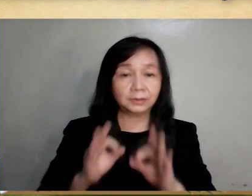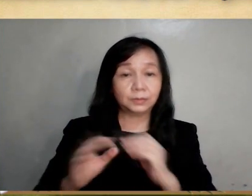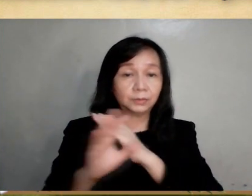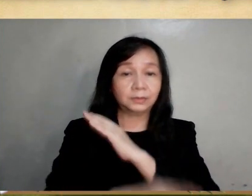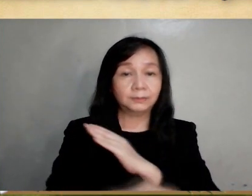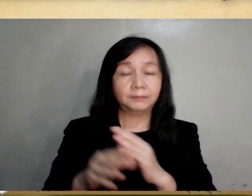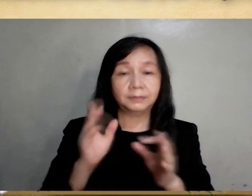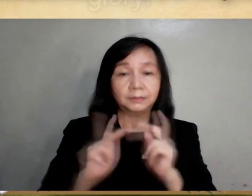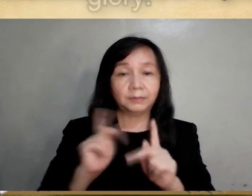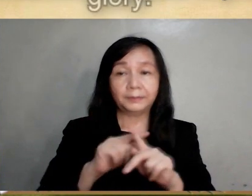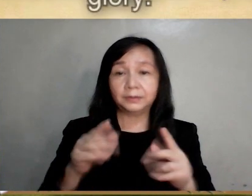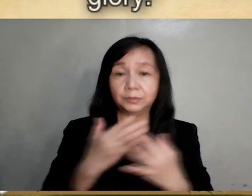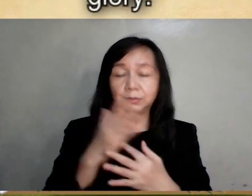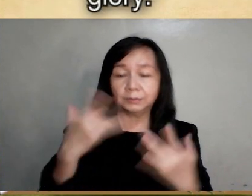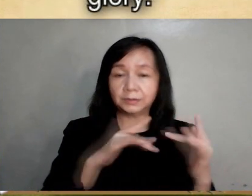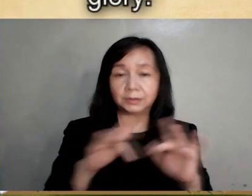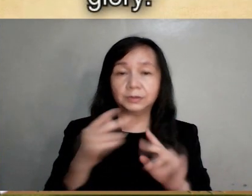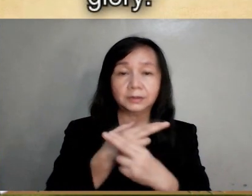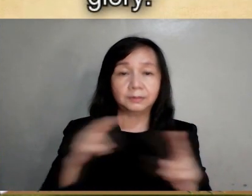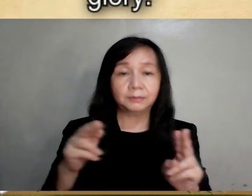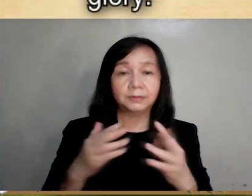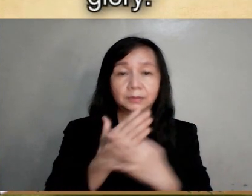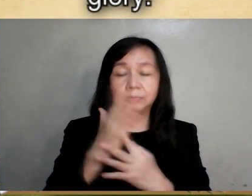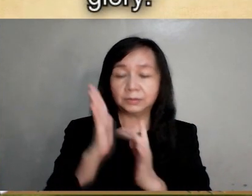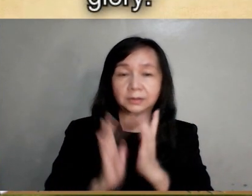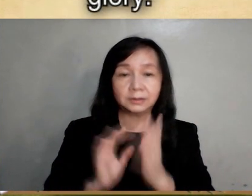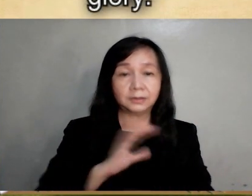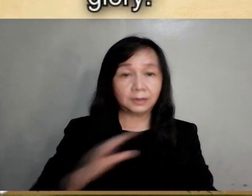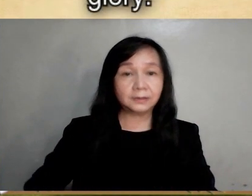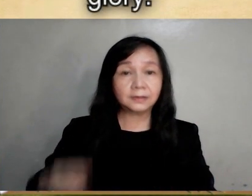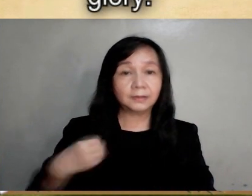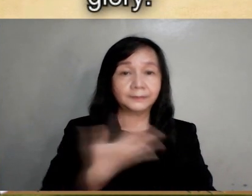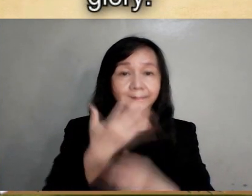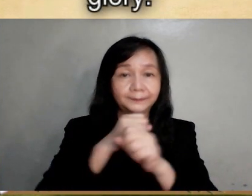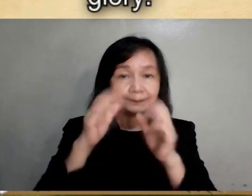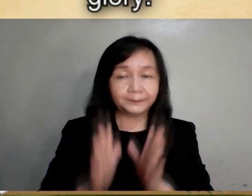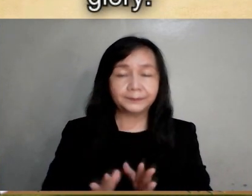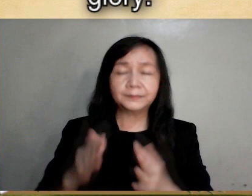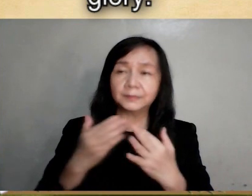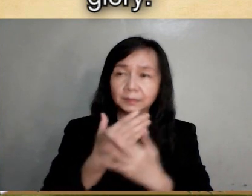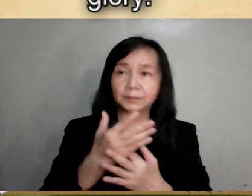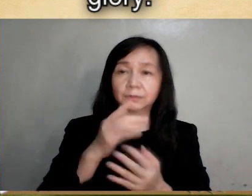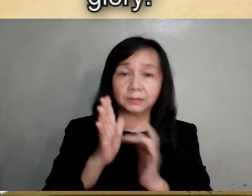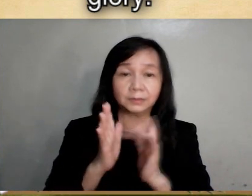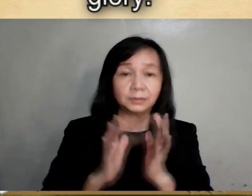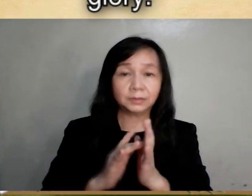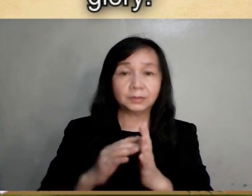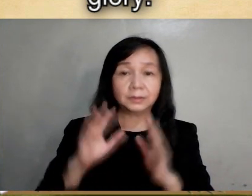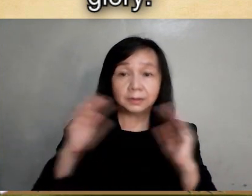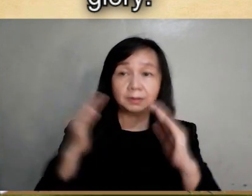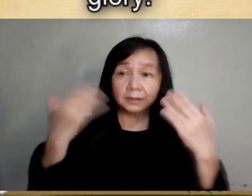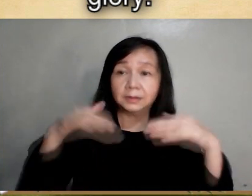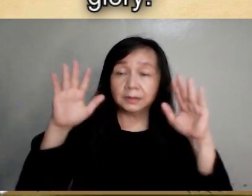you condemned him, but in your mercy you redeemed him through Jesus Christ, our Savior. Through him, the